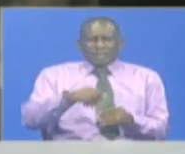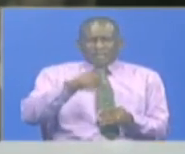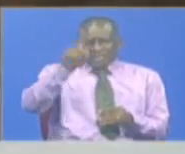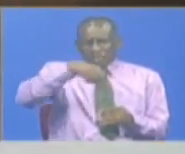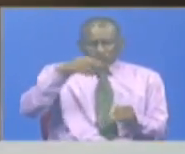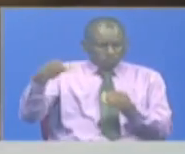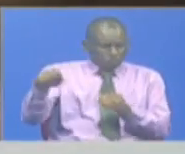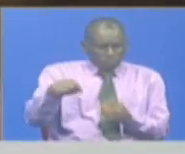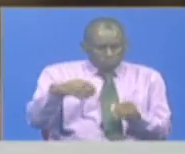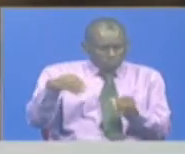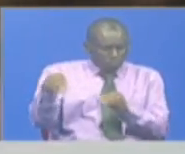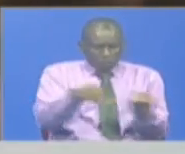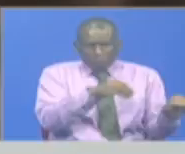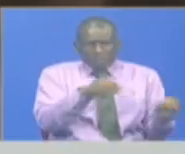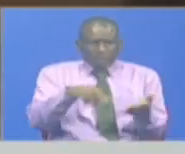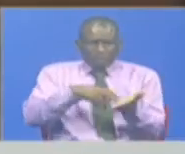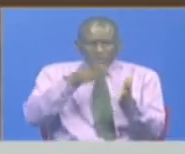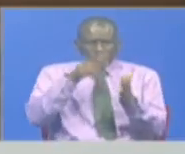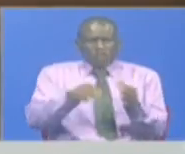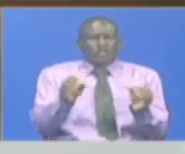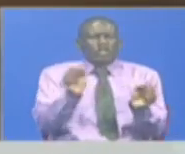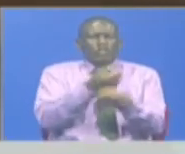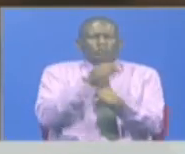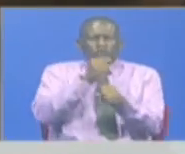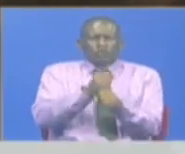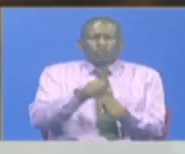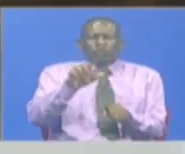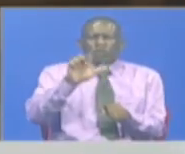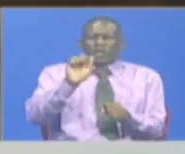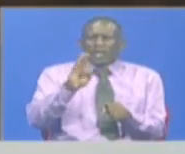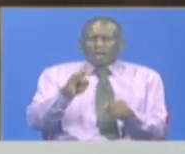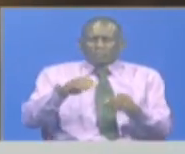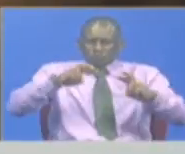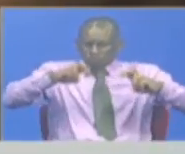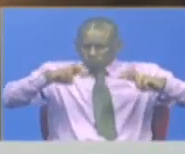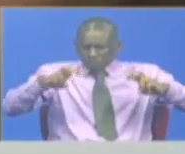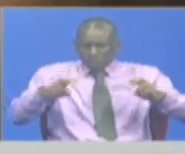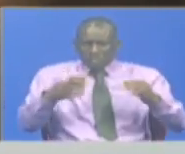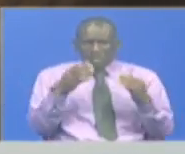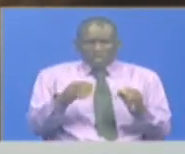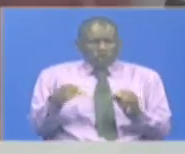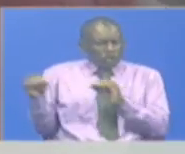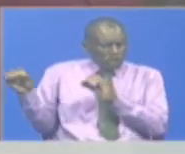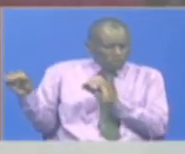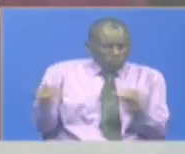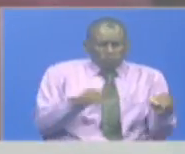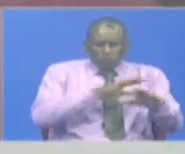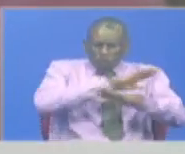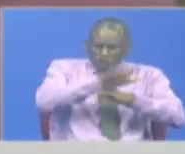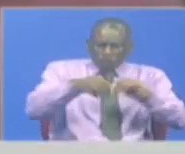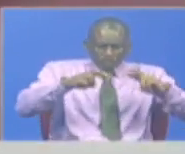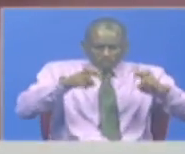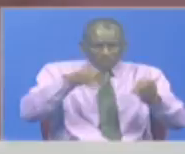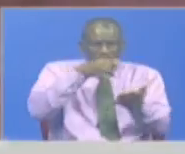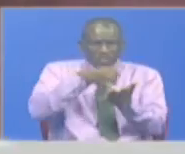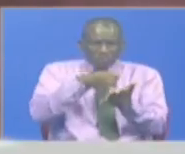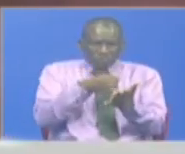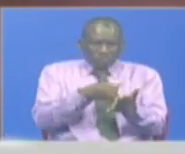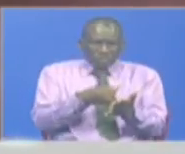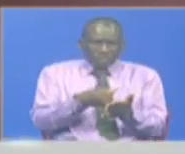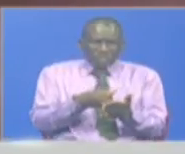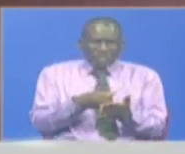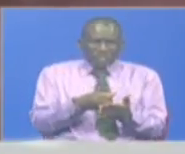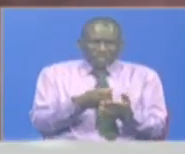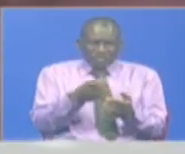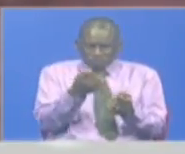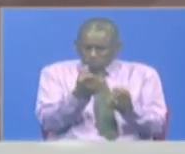visit the lab or carry out field research. So get this, he transported his research, including his tiny